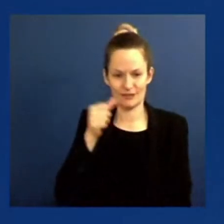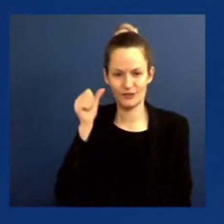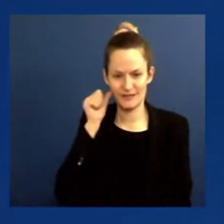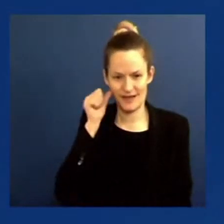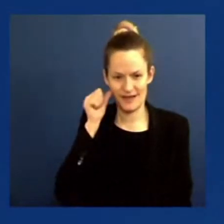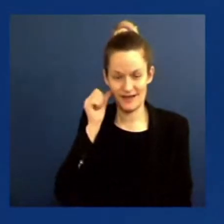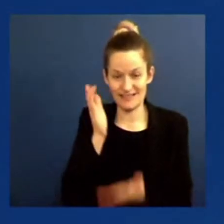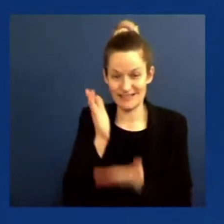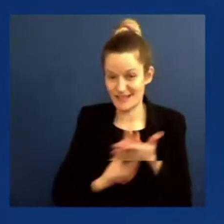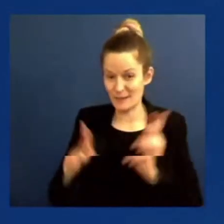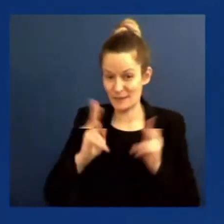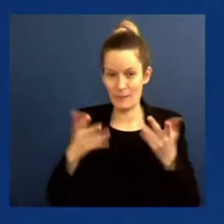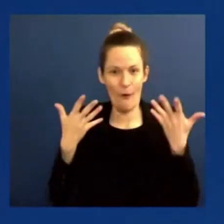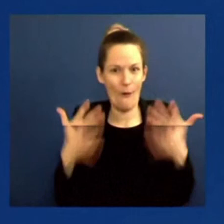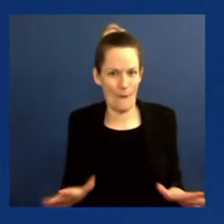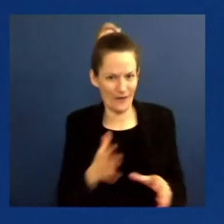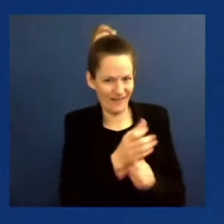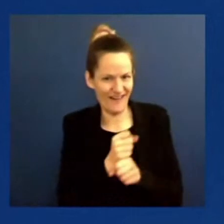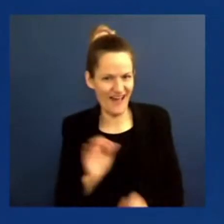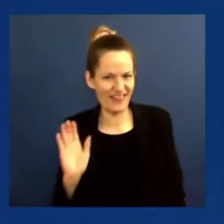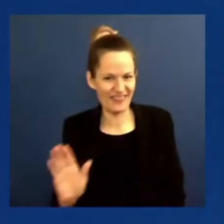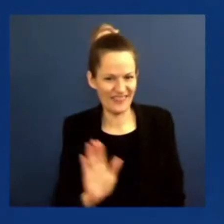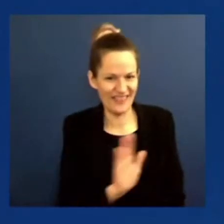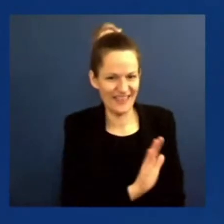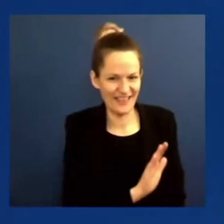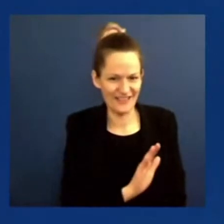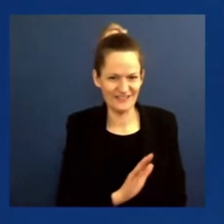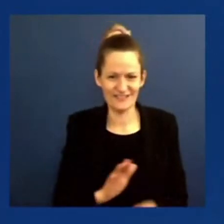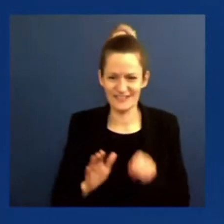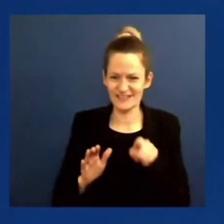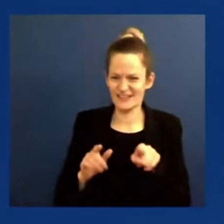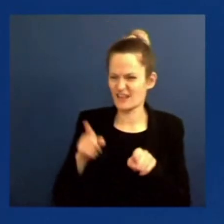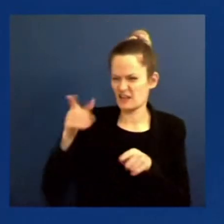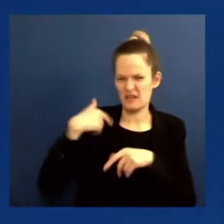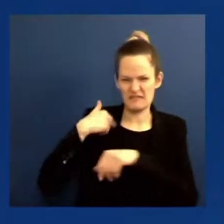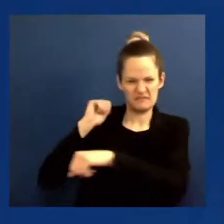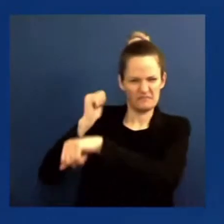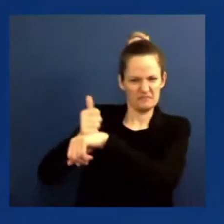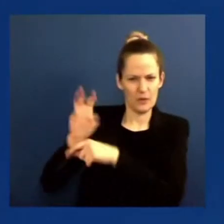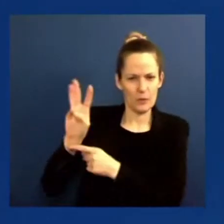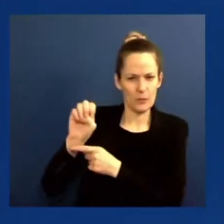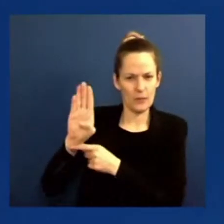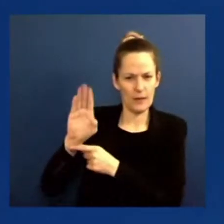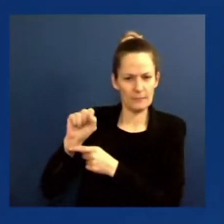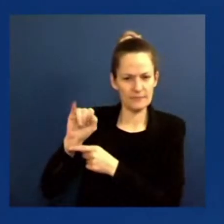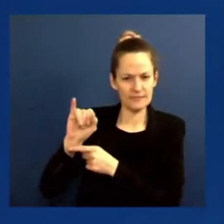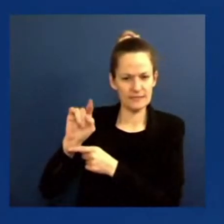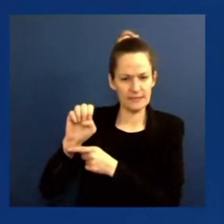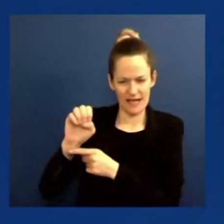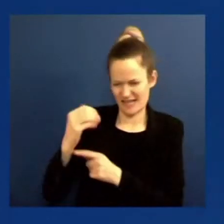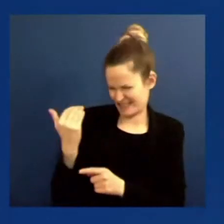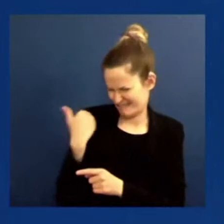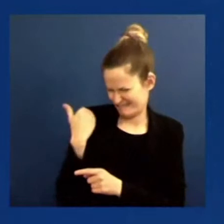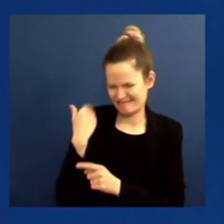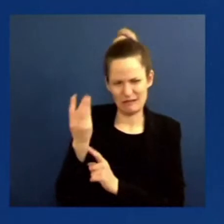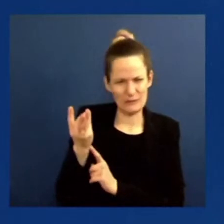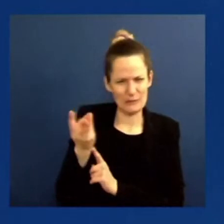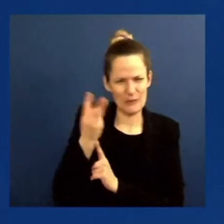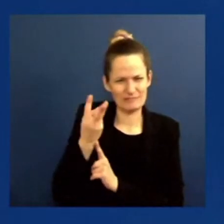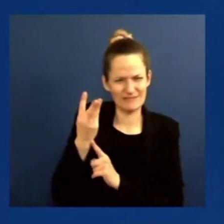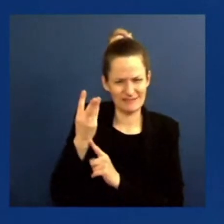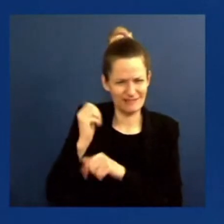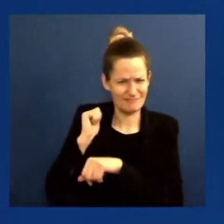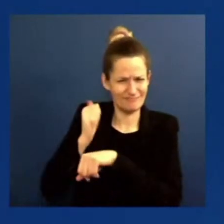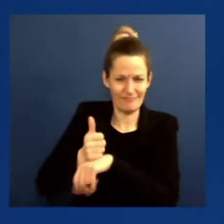day after the website launched was yesterday, was midweek, so we started shipping right away. We've made clear to the